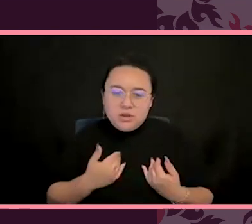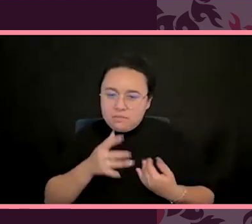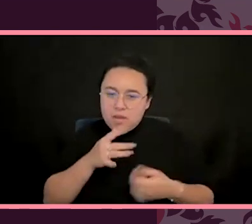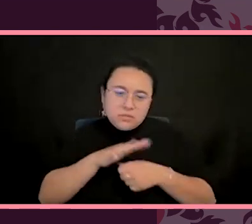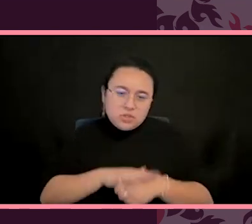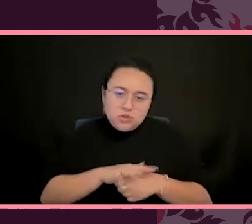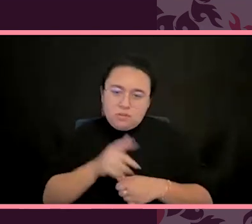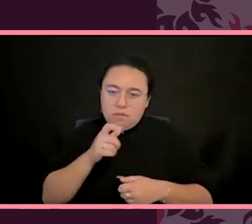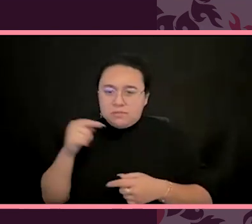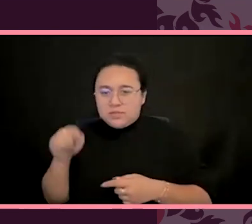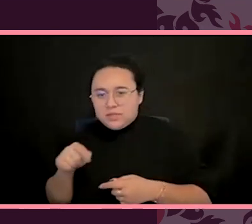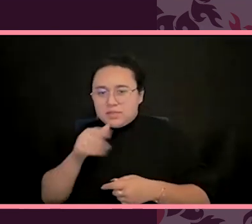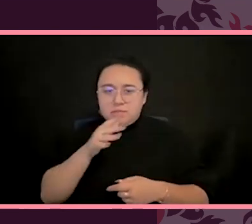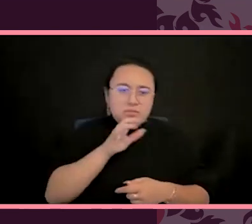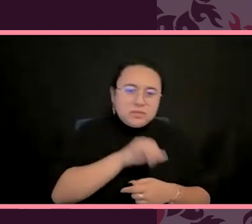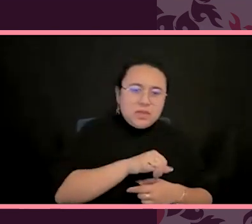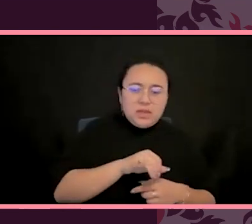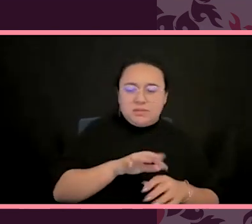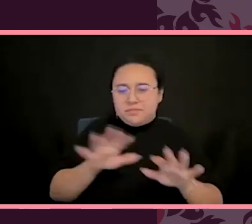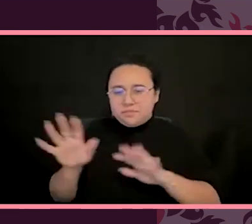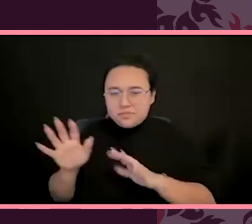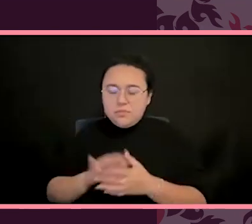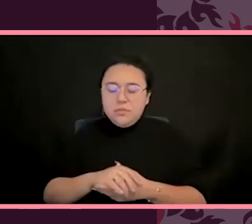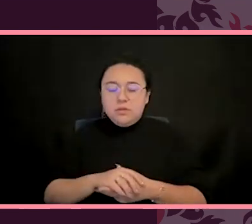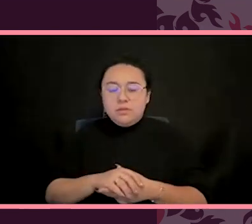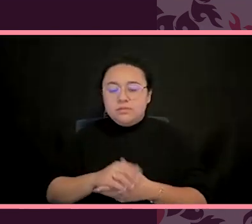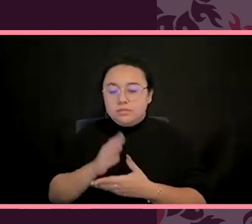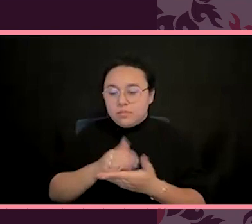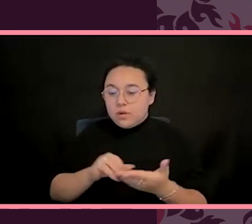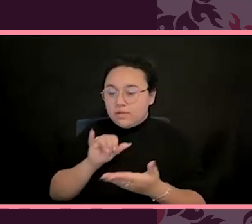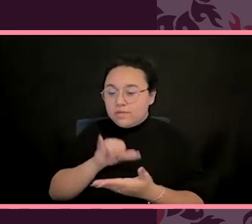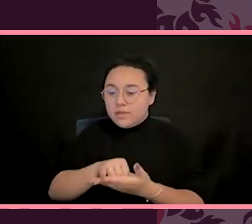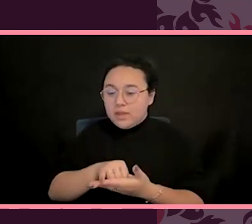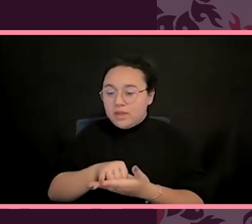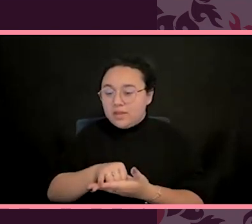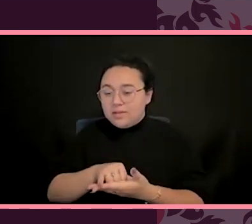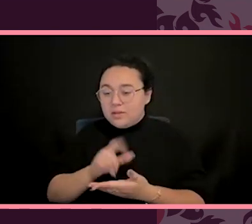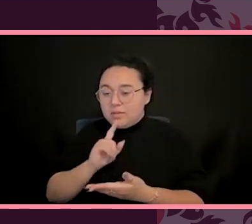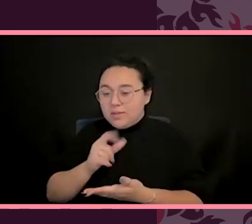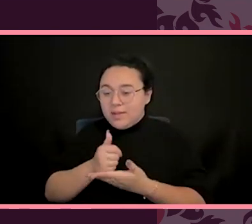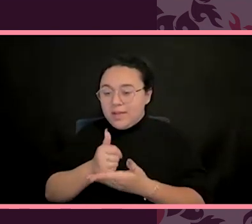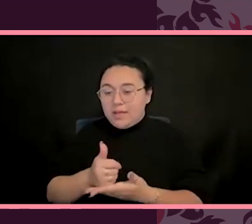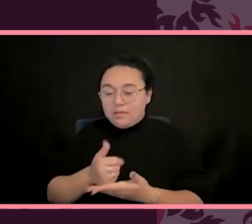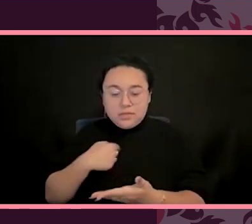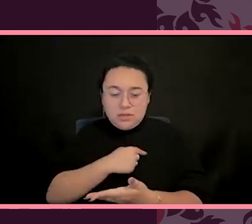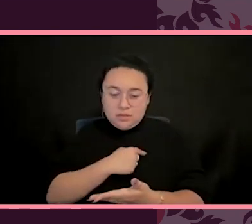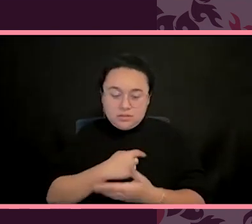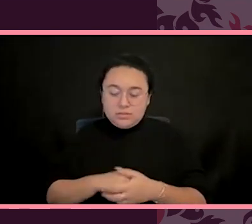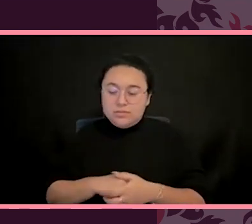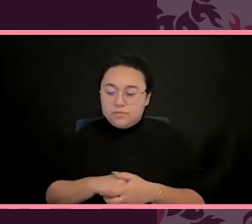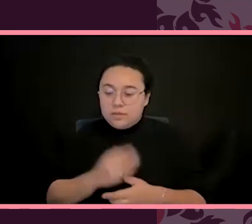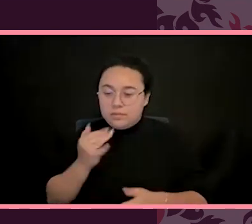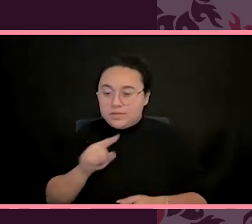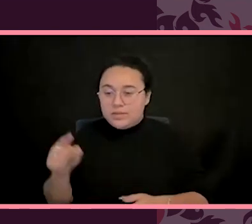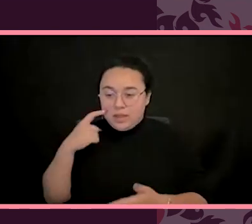stressed, mommy's this, mommy's that. And part of that has really helped us because they